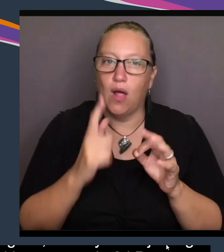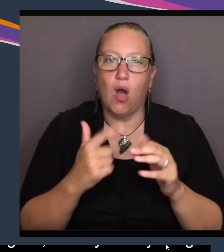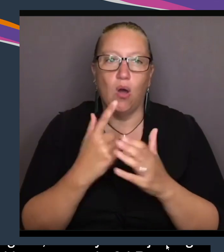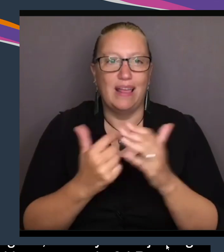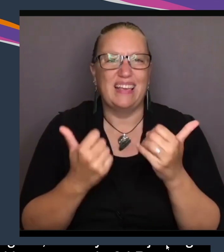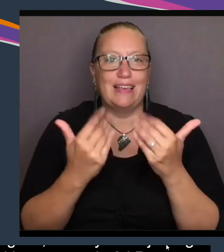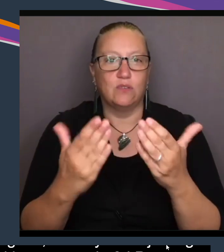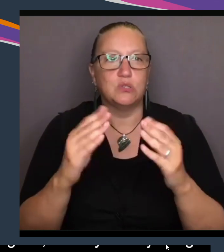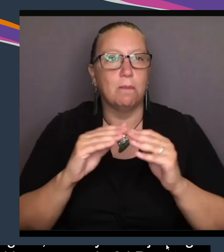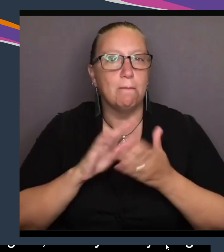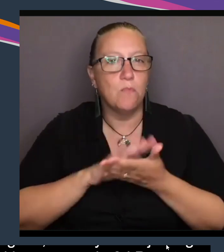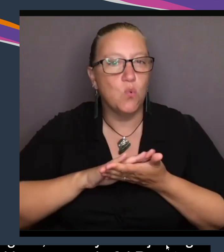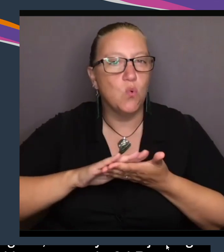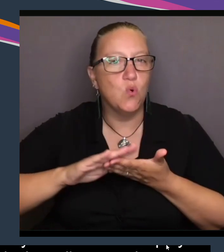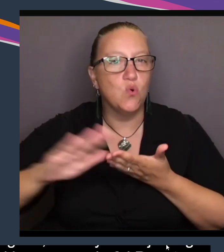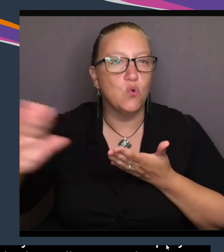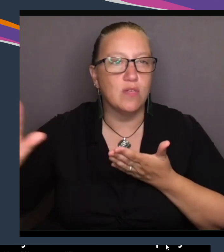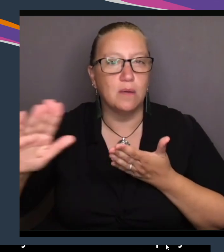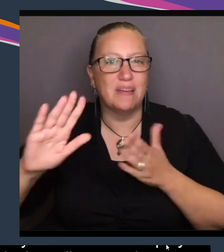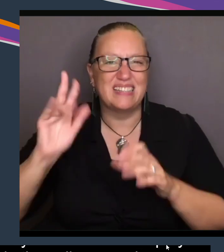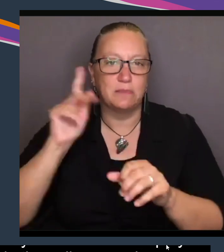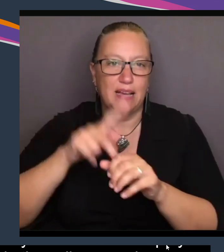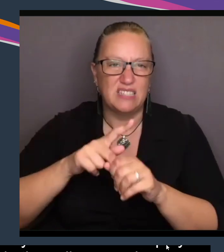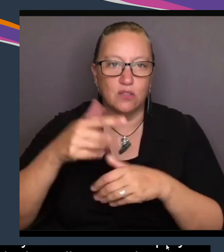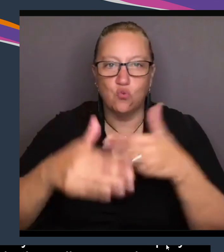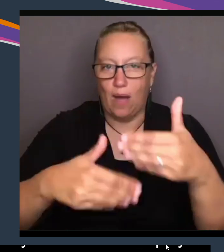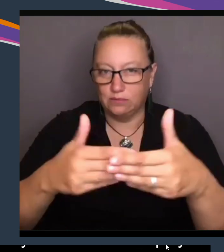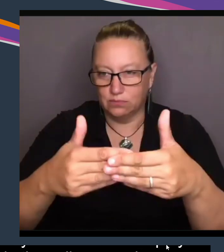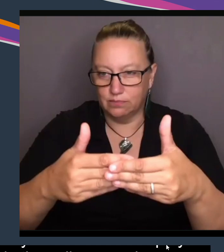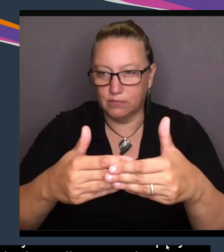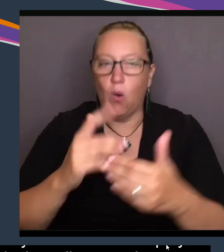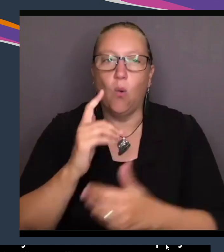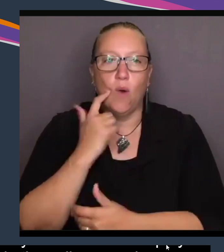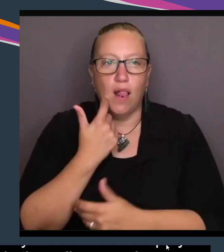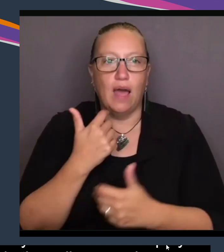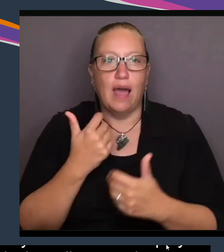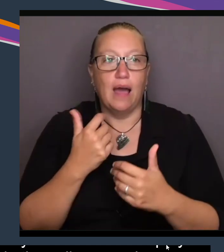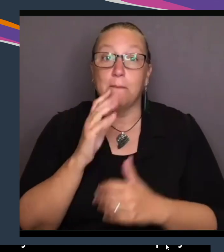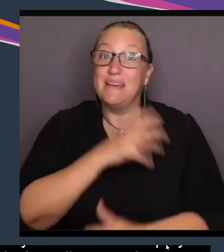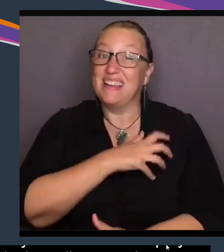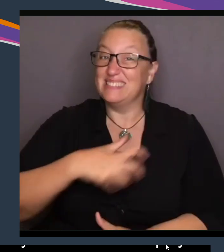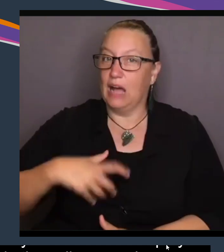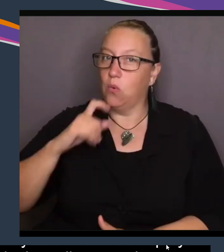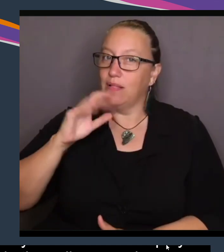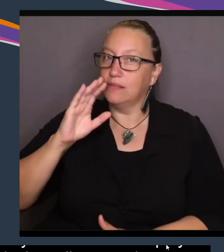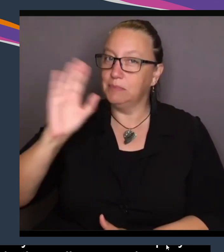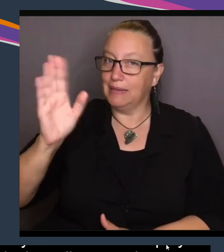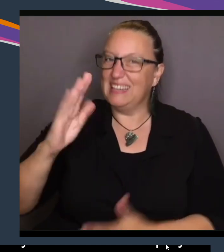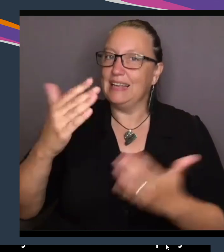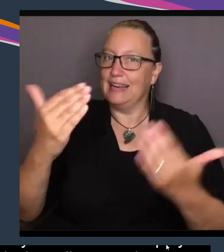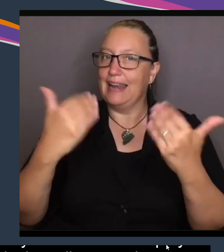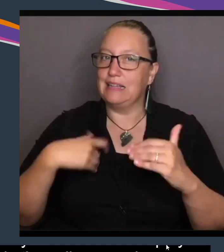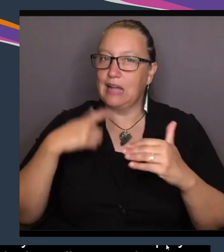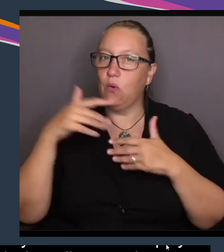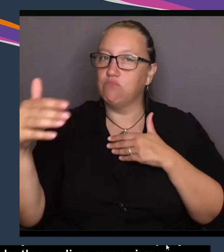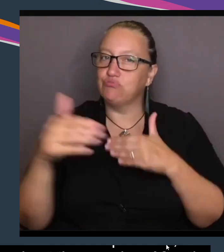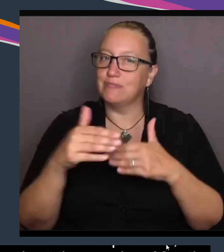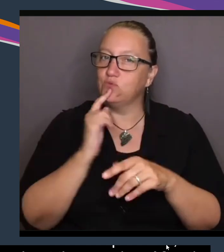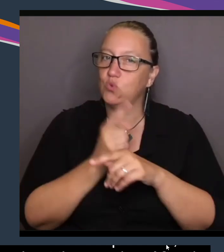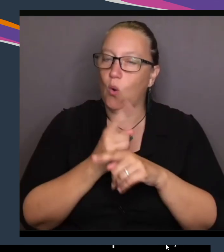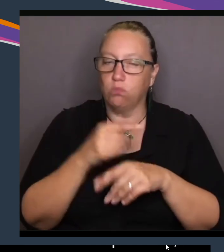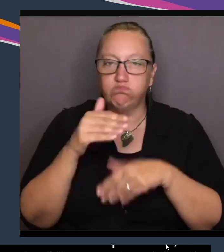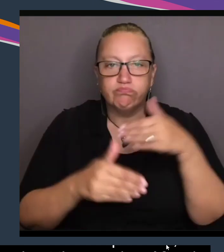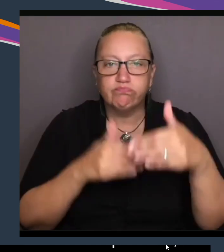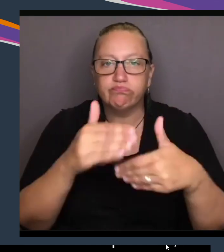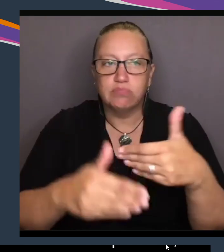After the Minister speaks, I'll provide a short briefing for everyone to walk through what the session will cover and how the morning will